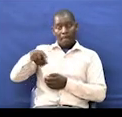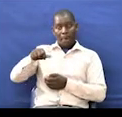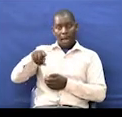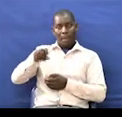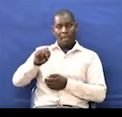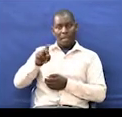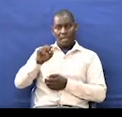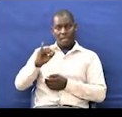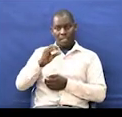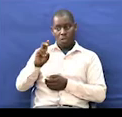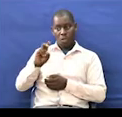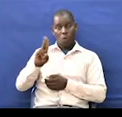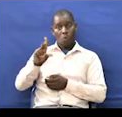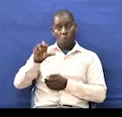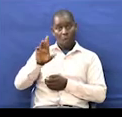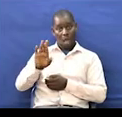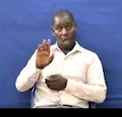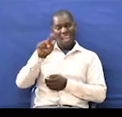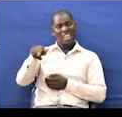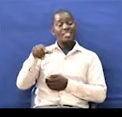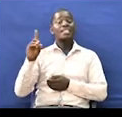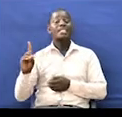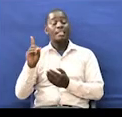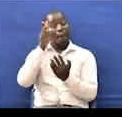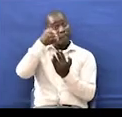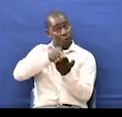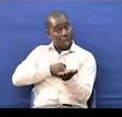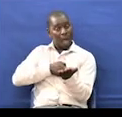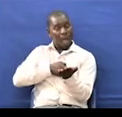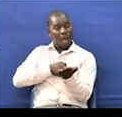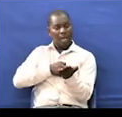d. So mathematically, we can write it as follows: that